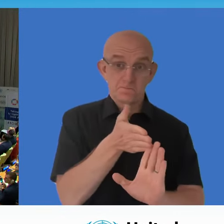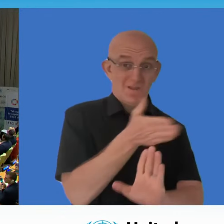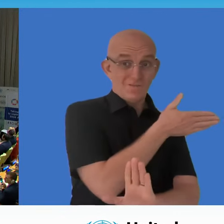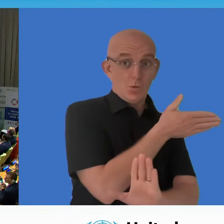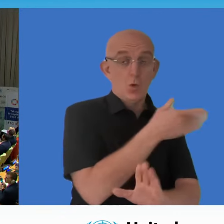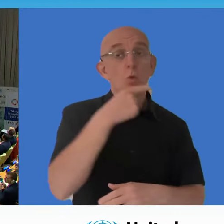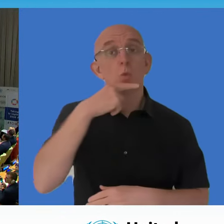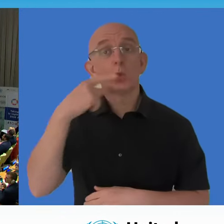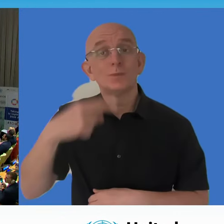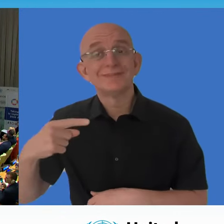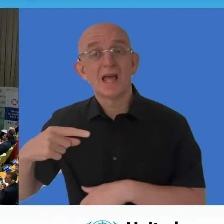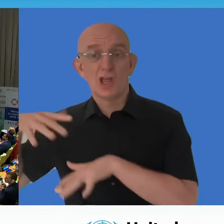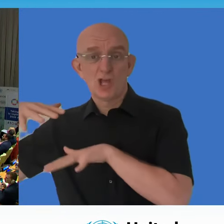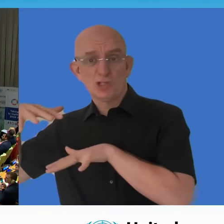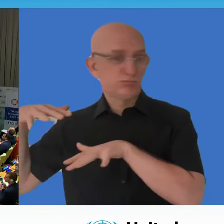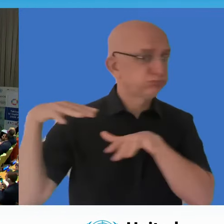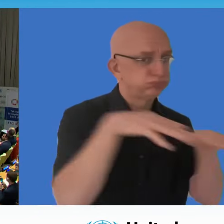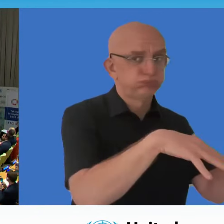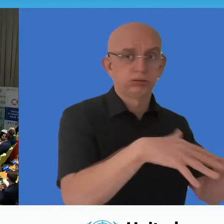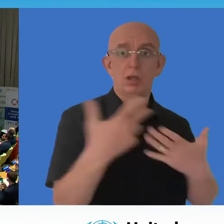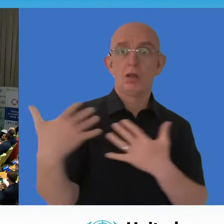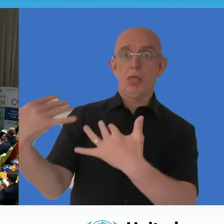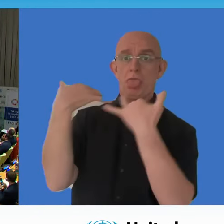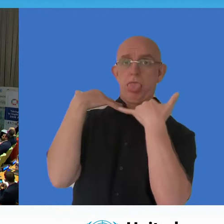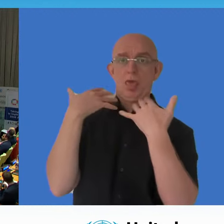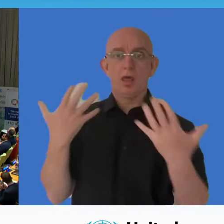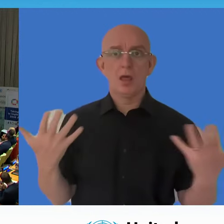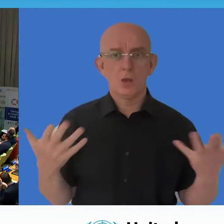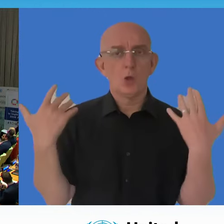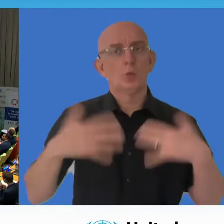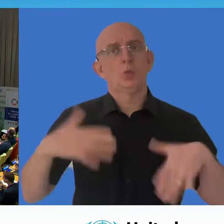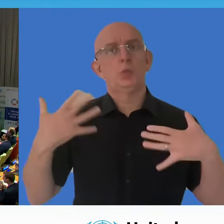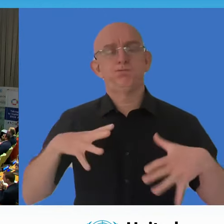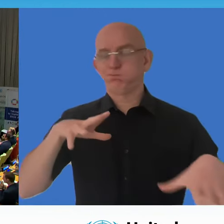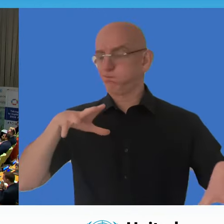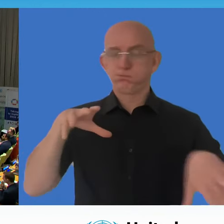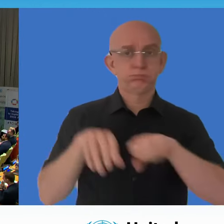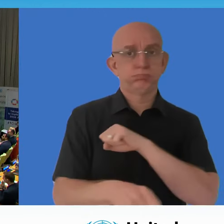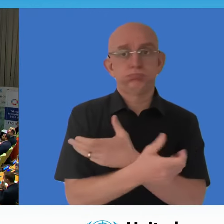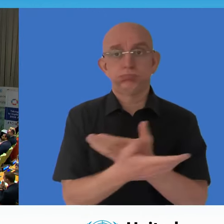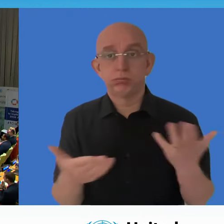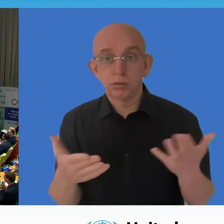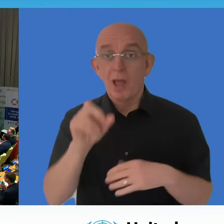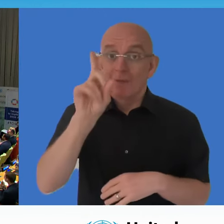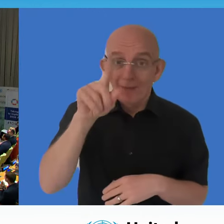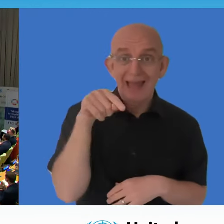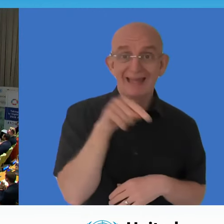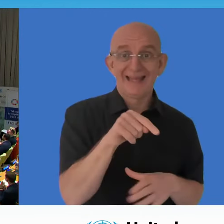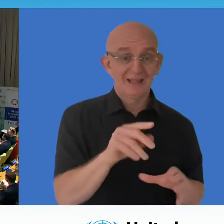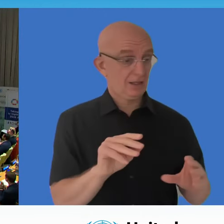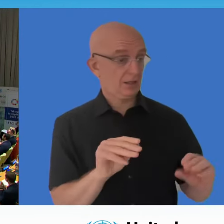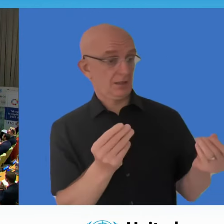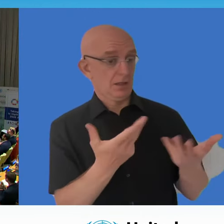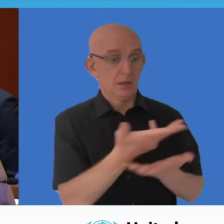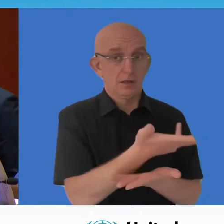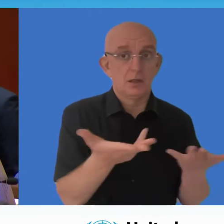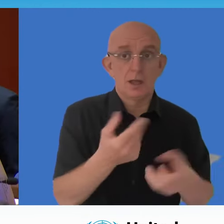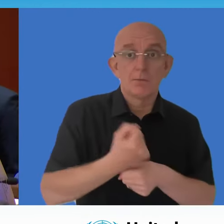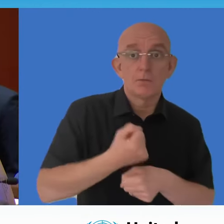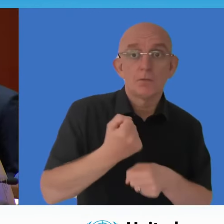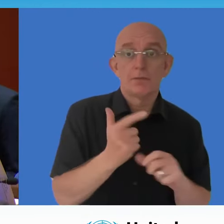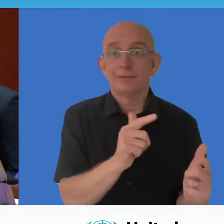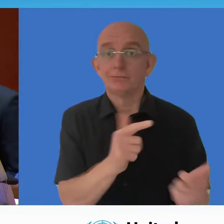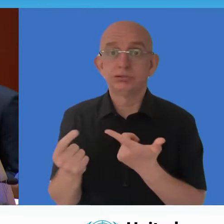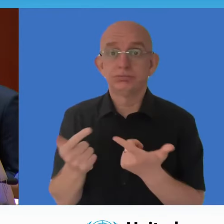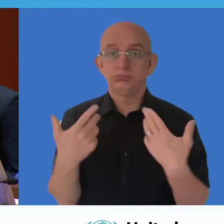times. Even if the unemployment rate falls contrary to the aggressor's intentions, this is not enough. Ukrainian youth holds